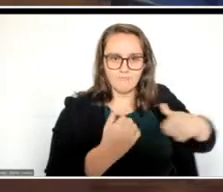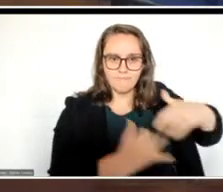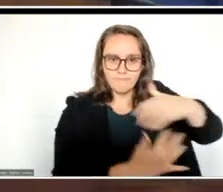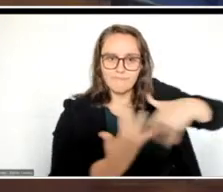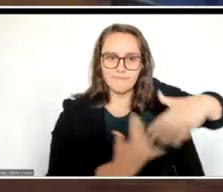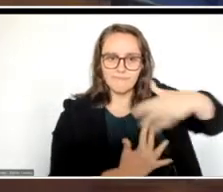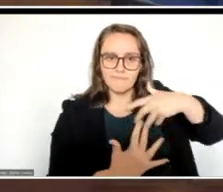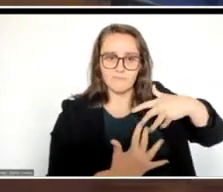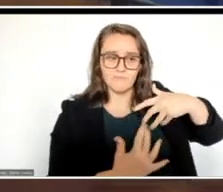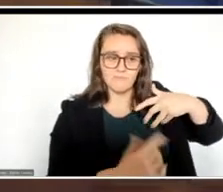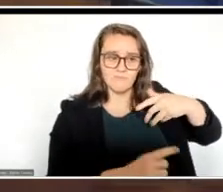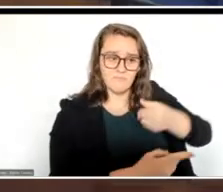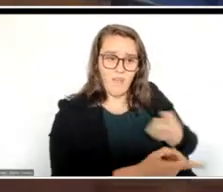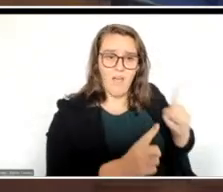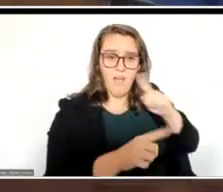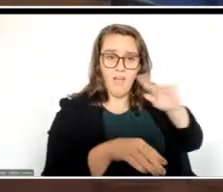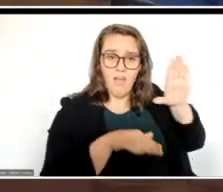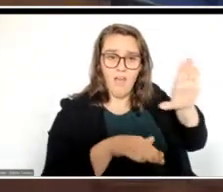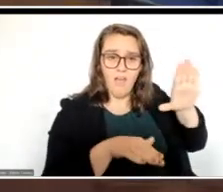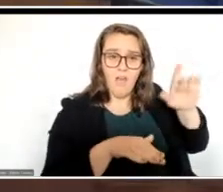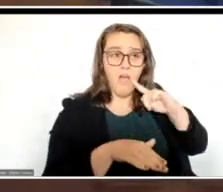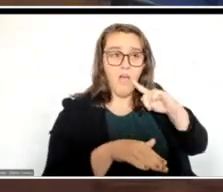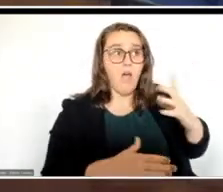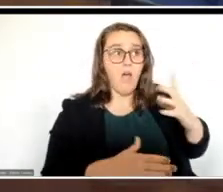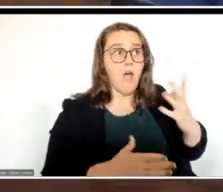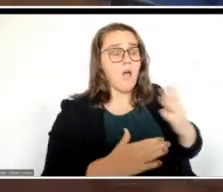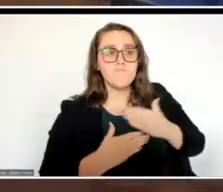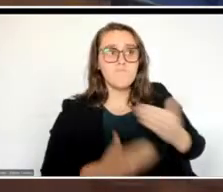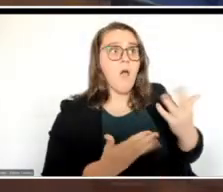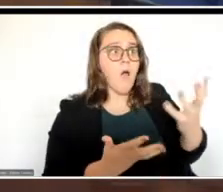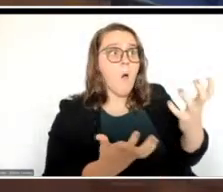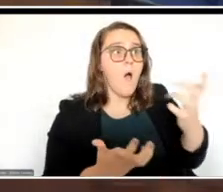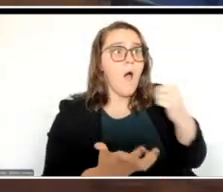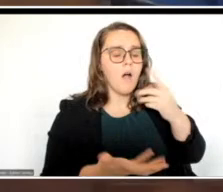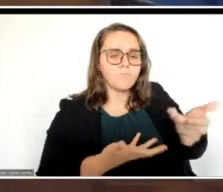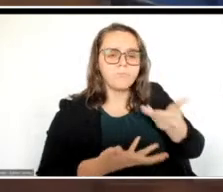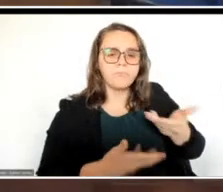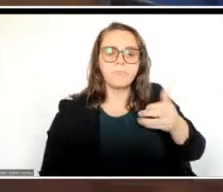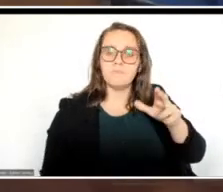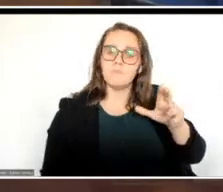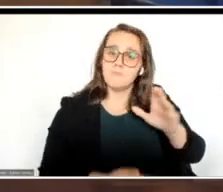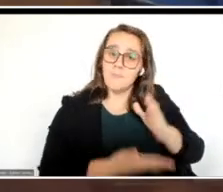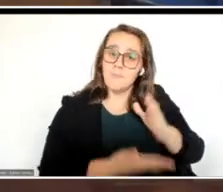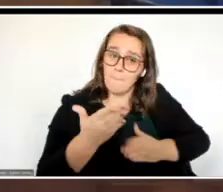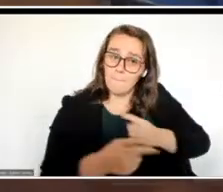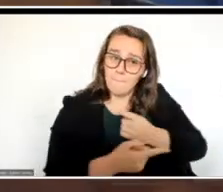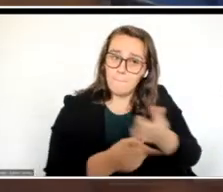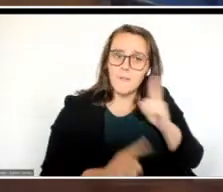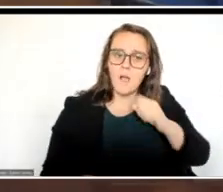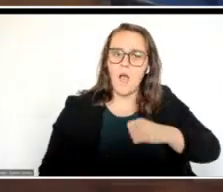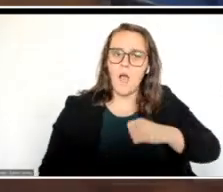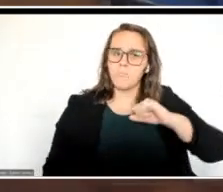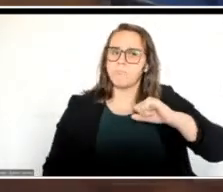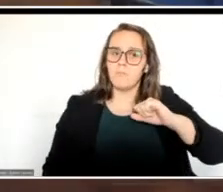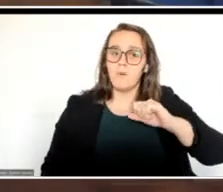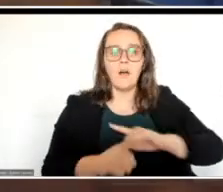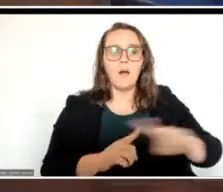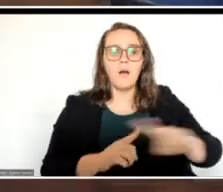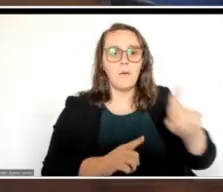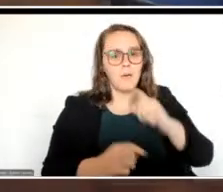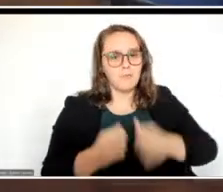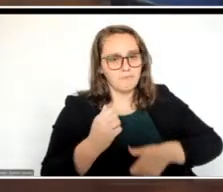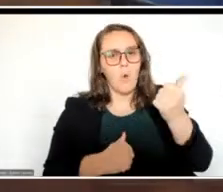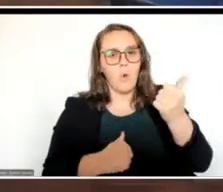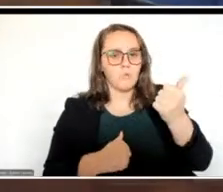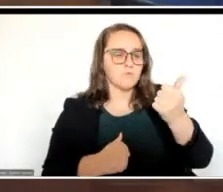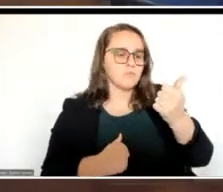Some put up quite a fight, but ultimately the vast majority cooperated with our investigation.